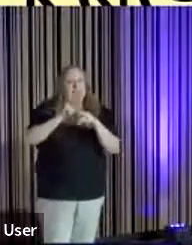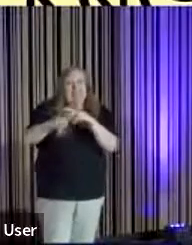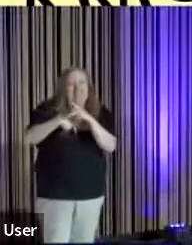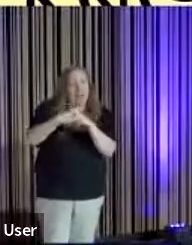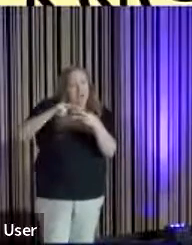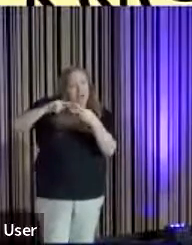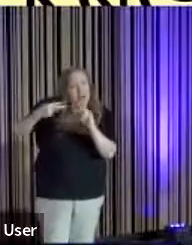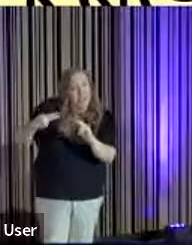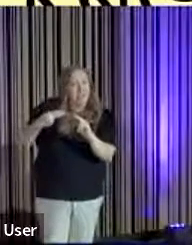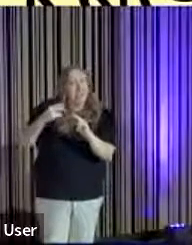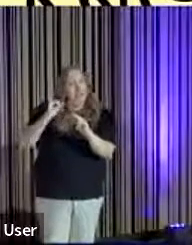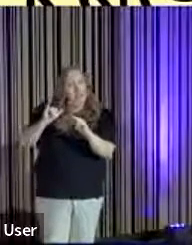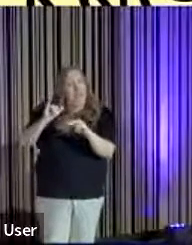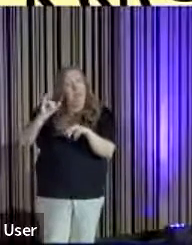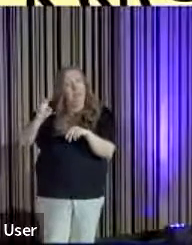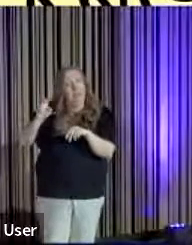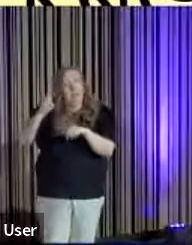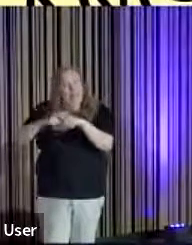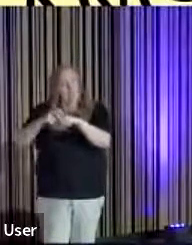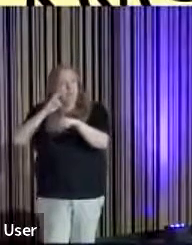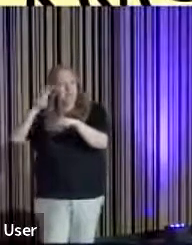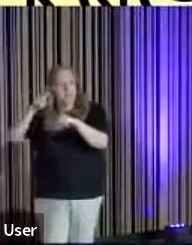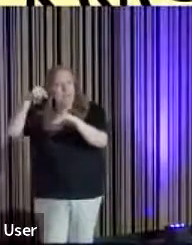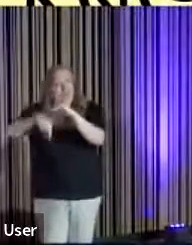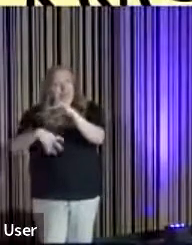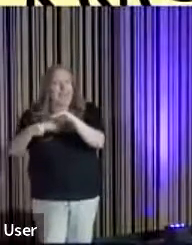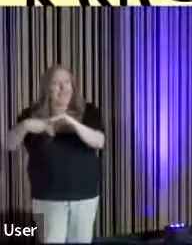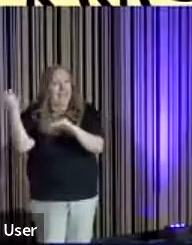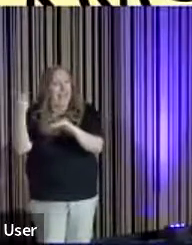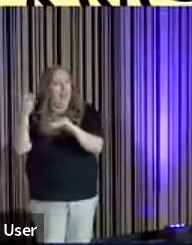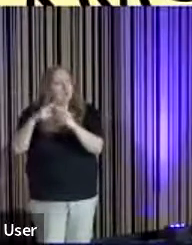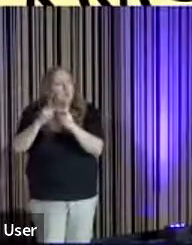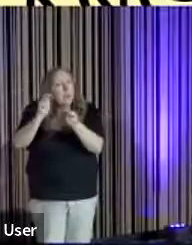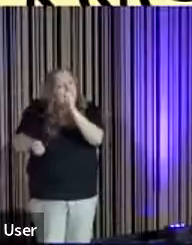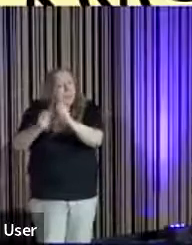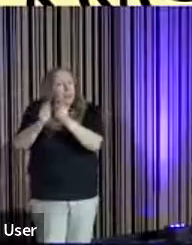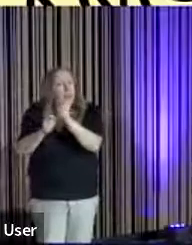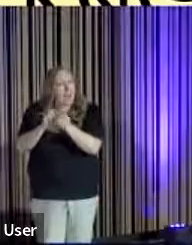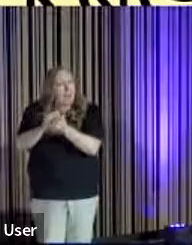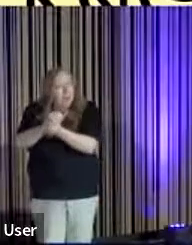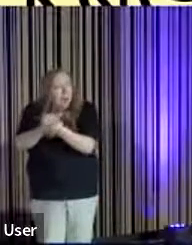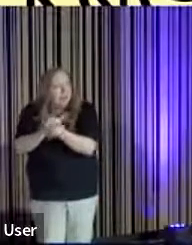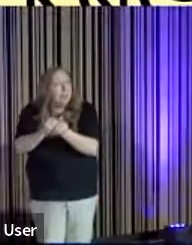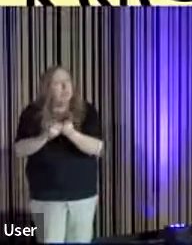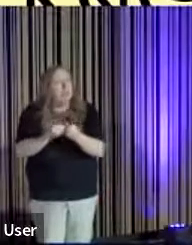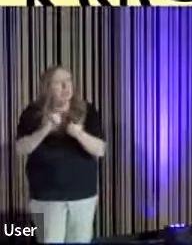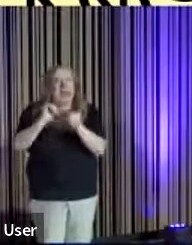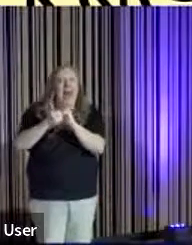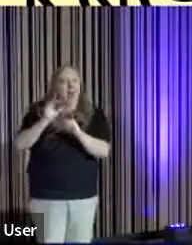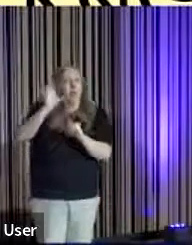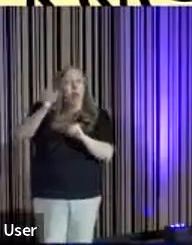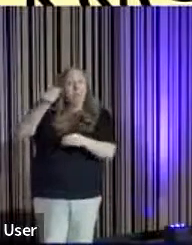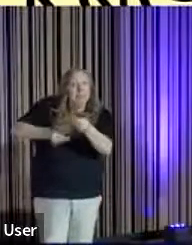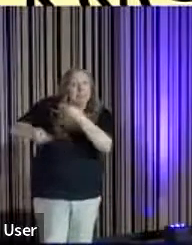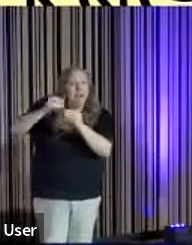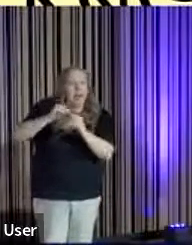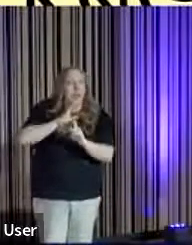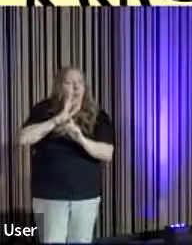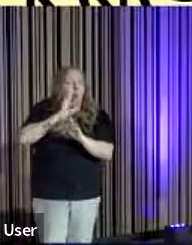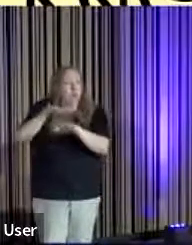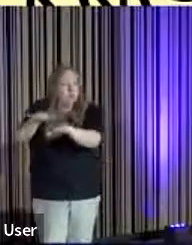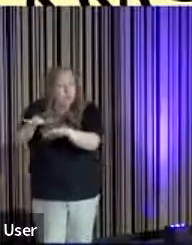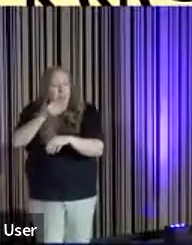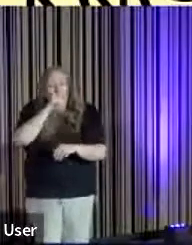manipulate metabolisms, and this approach of studying carbon flux in the oceans. This is all what we